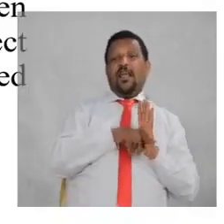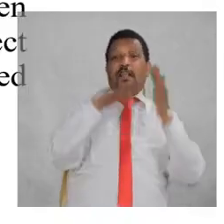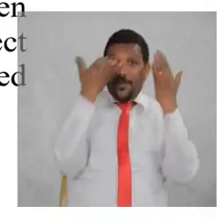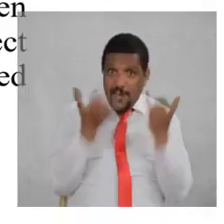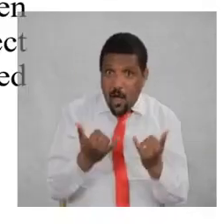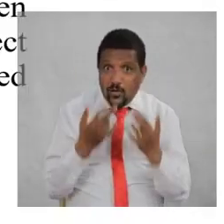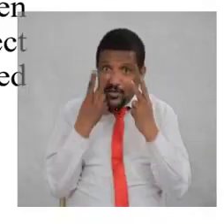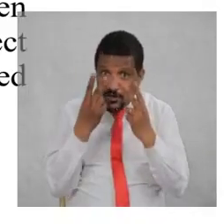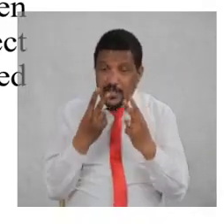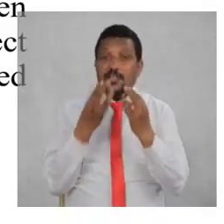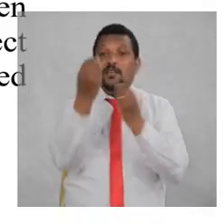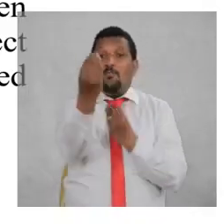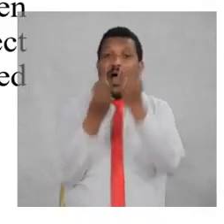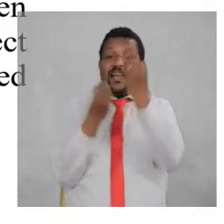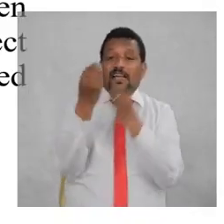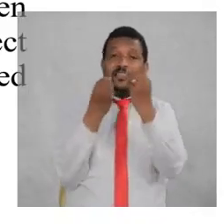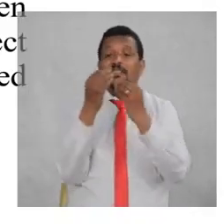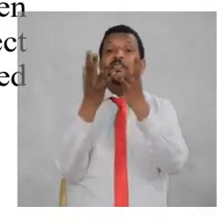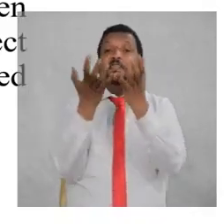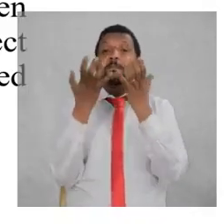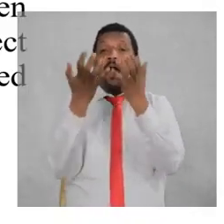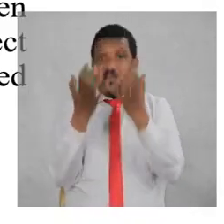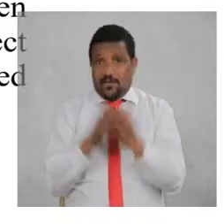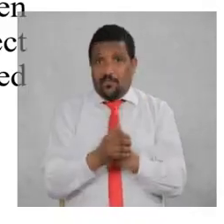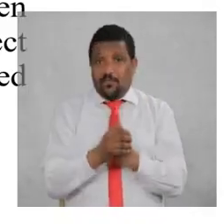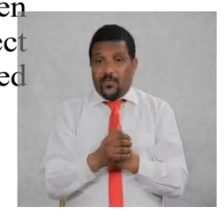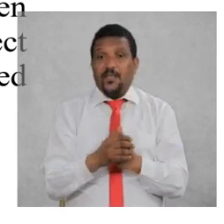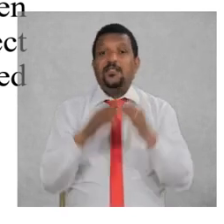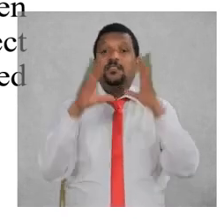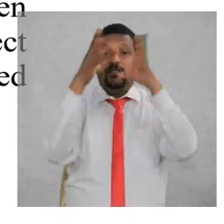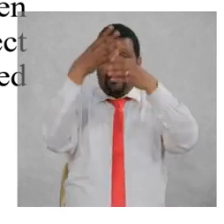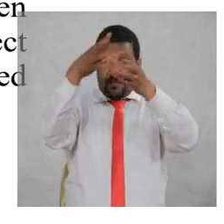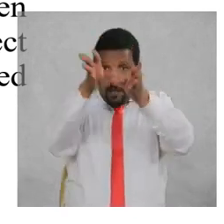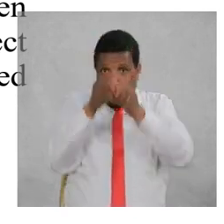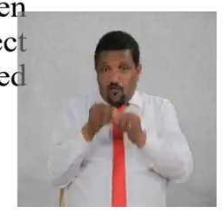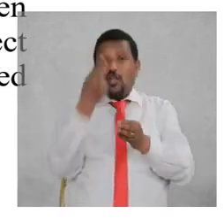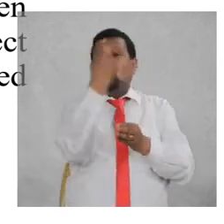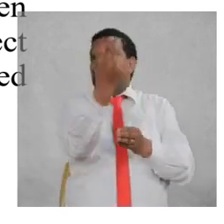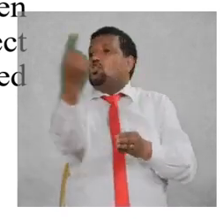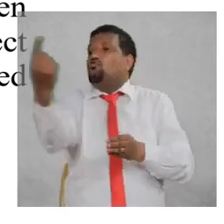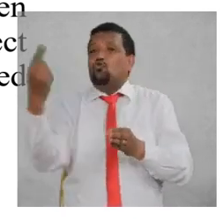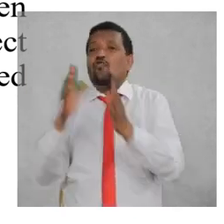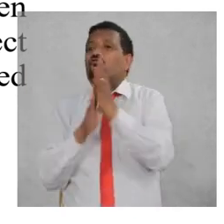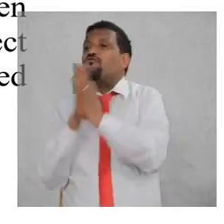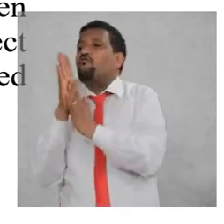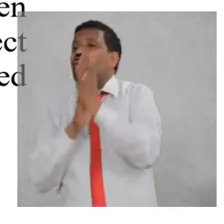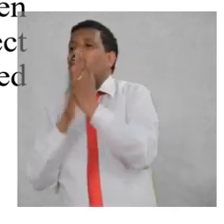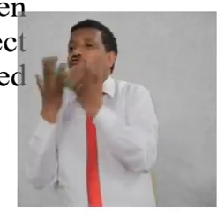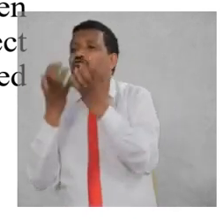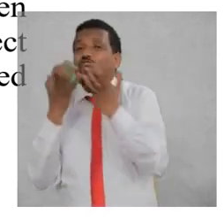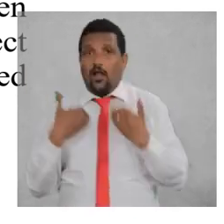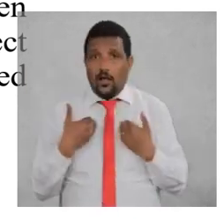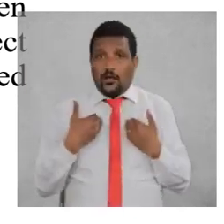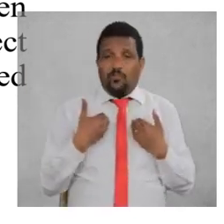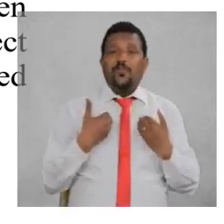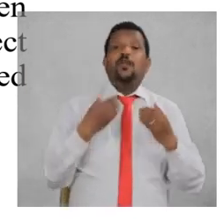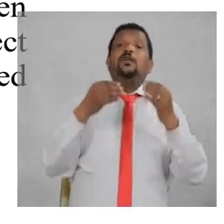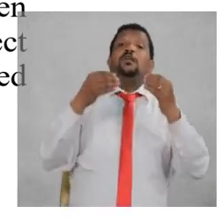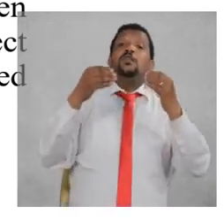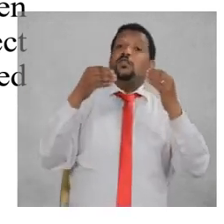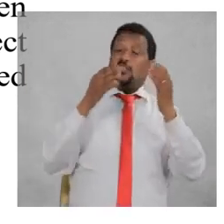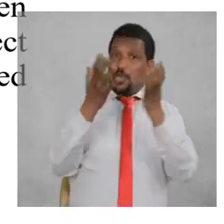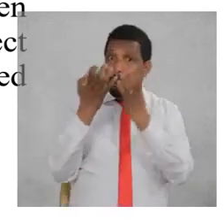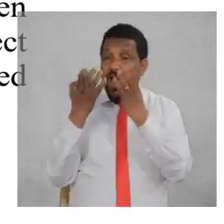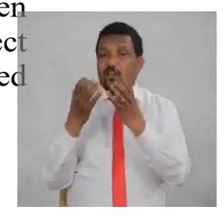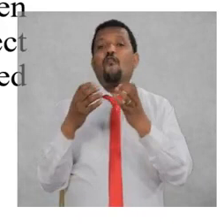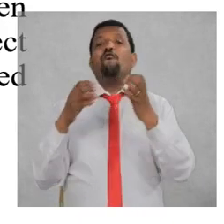Now let's see the market demand. The market demand is the sum of the individual demand, and the demand function shows